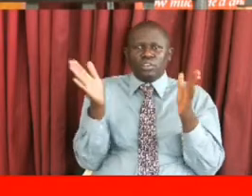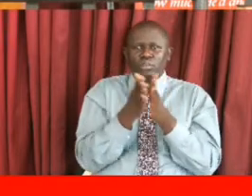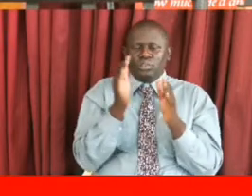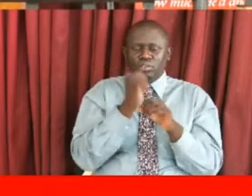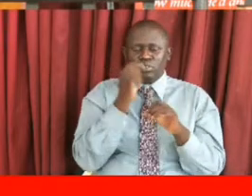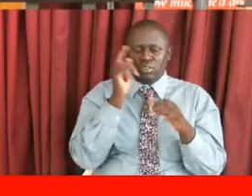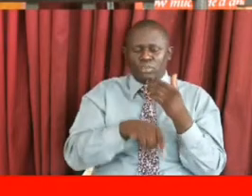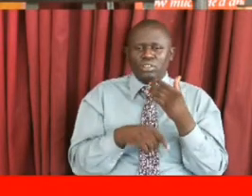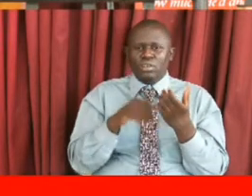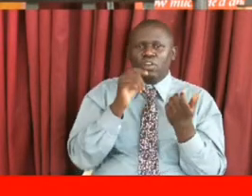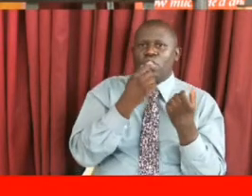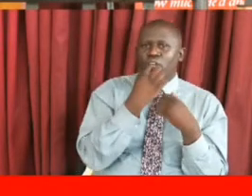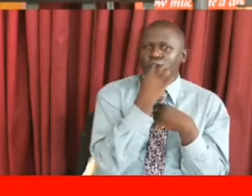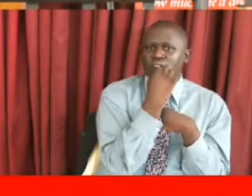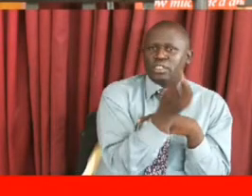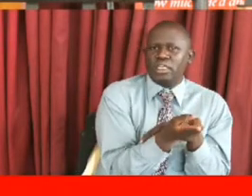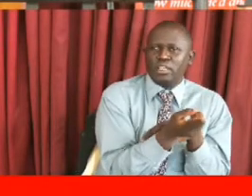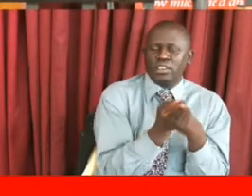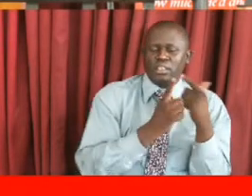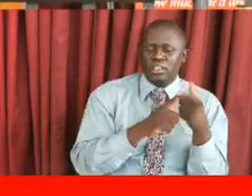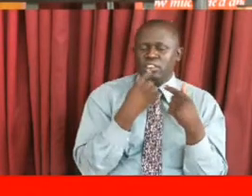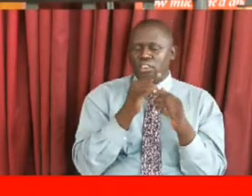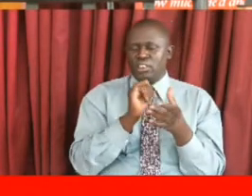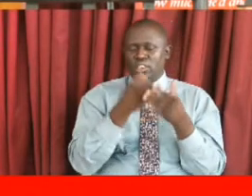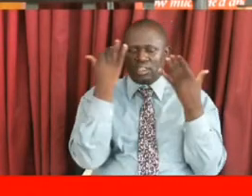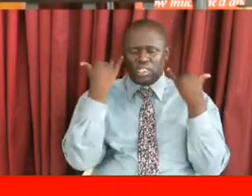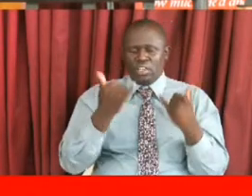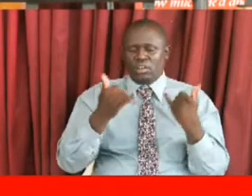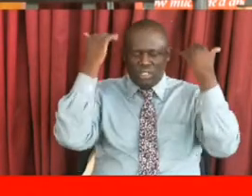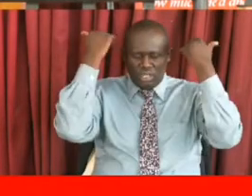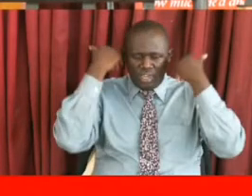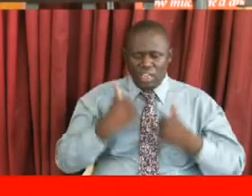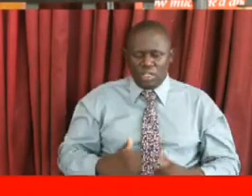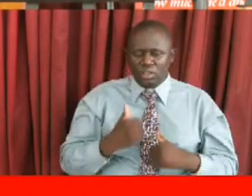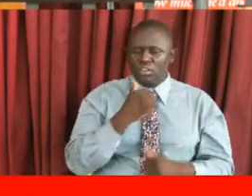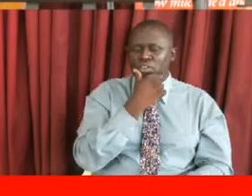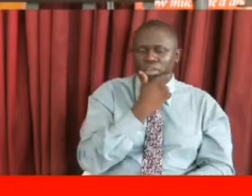say I wonder what it will be after we leave